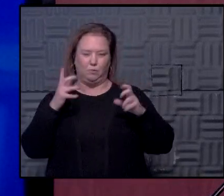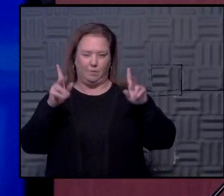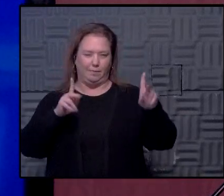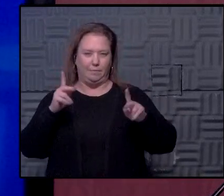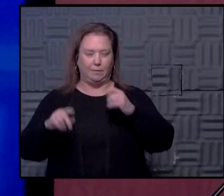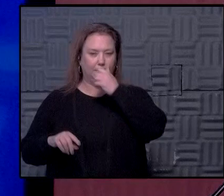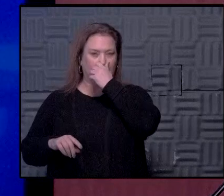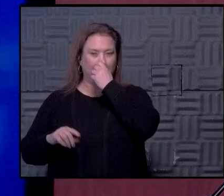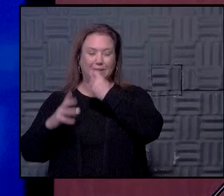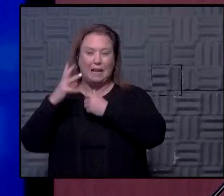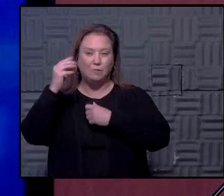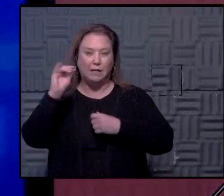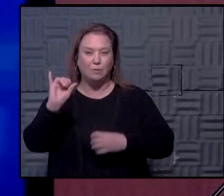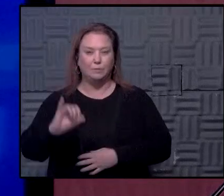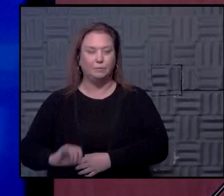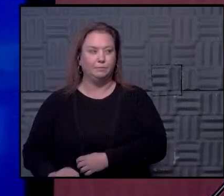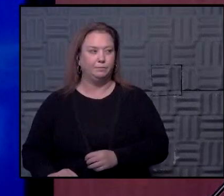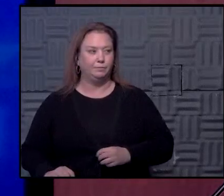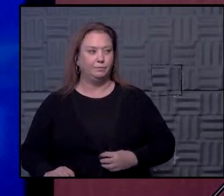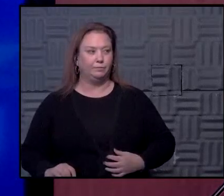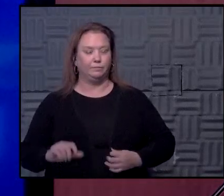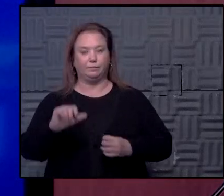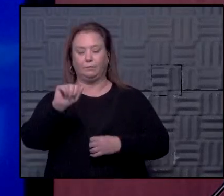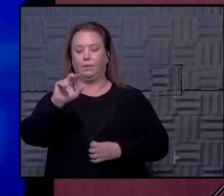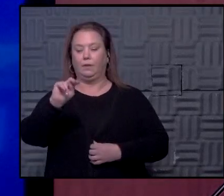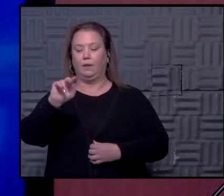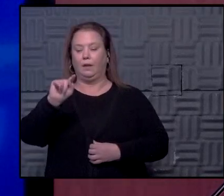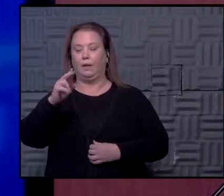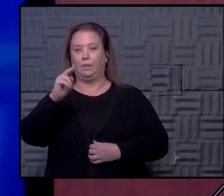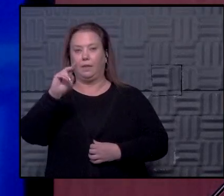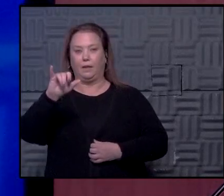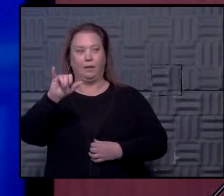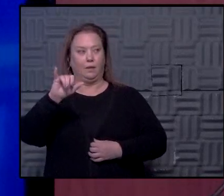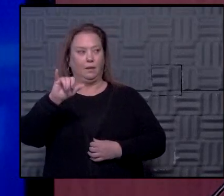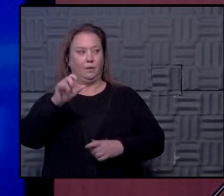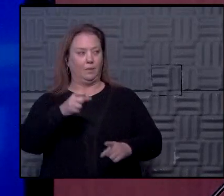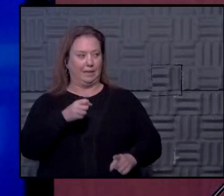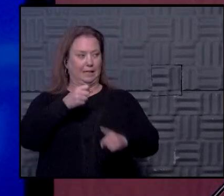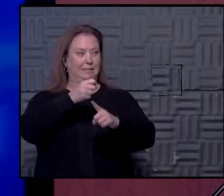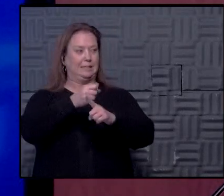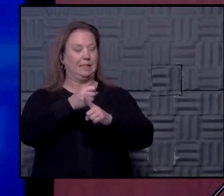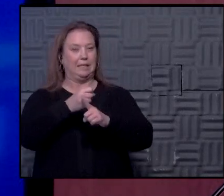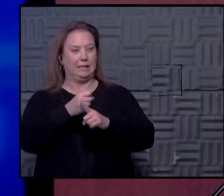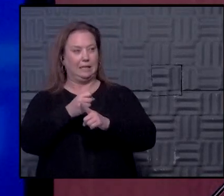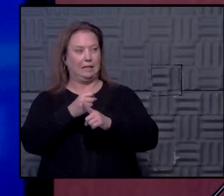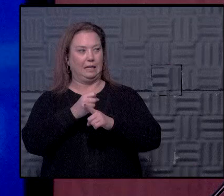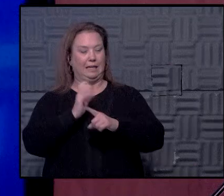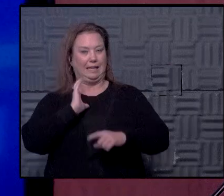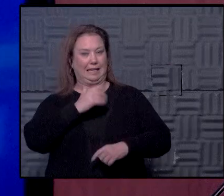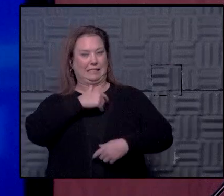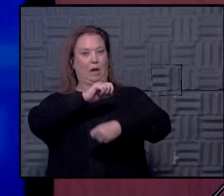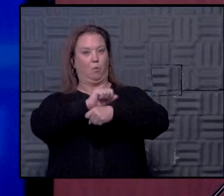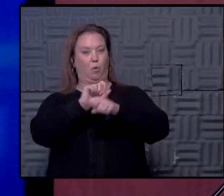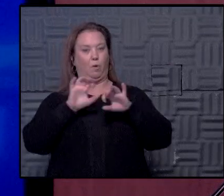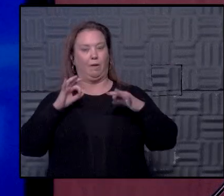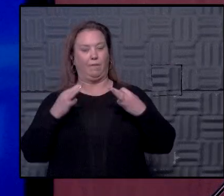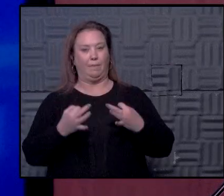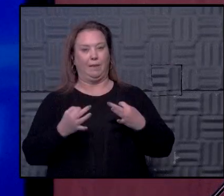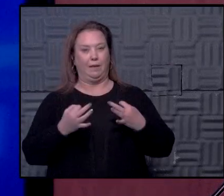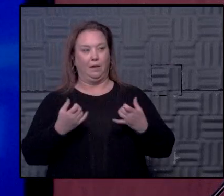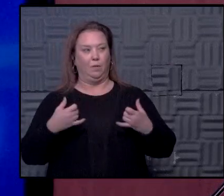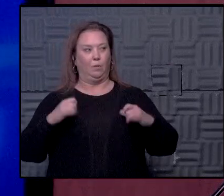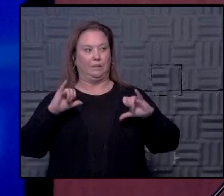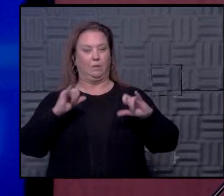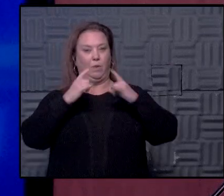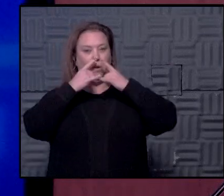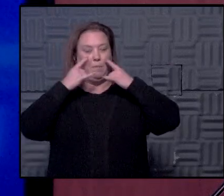people, even outside. Well, and with Anthony, when he got it early on, he's in our work family, but everybody still